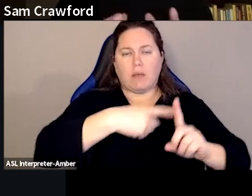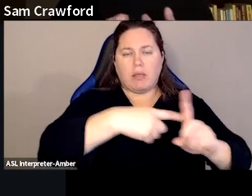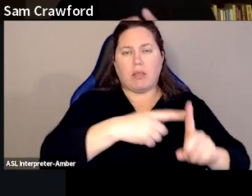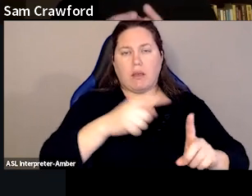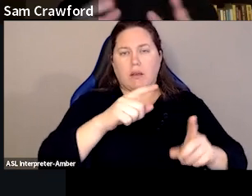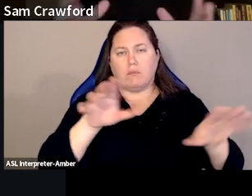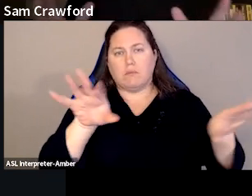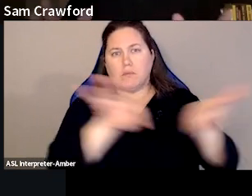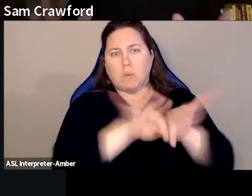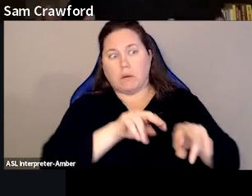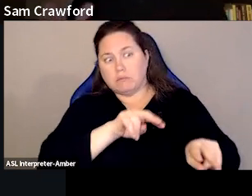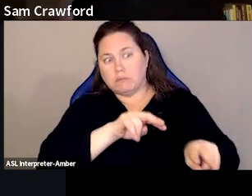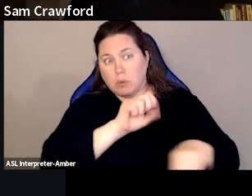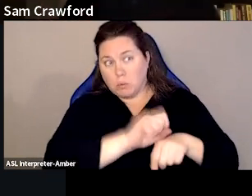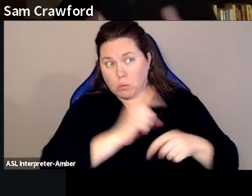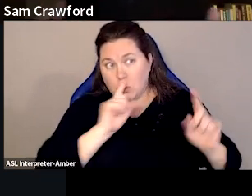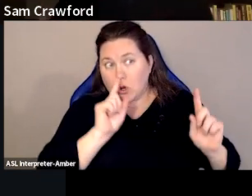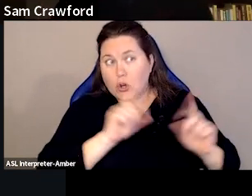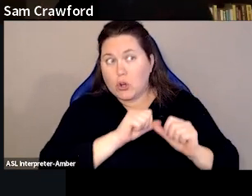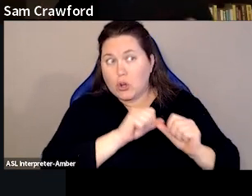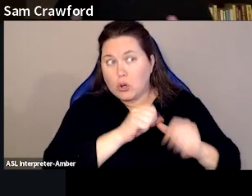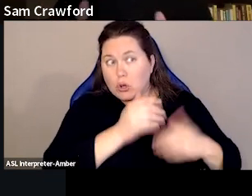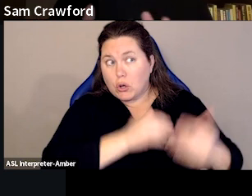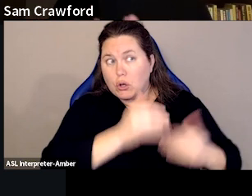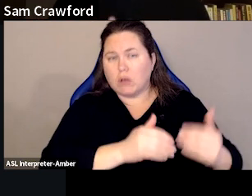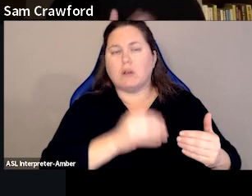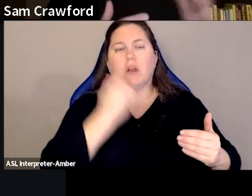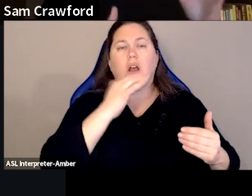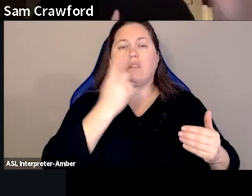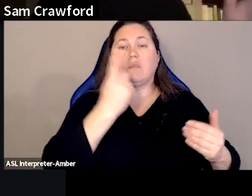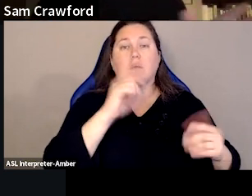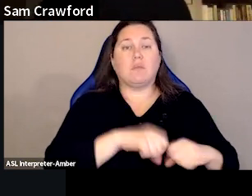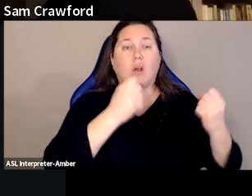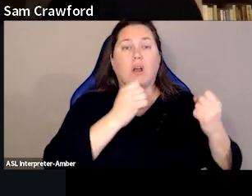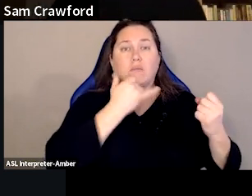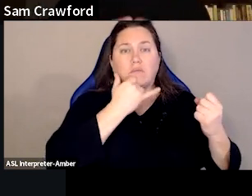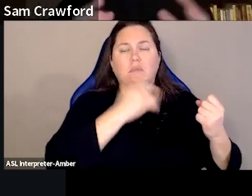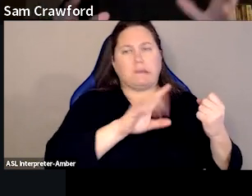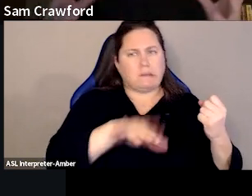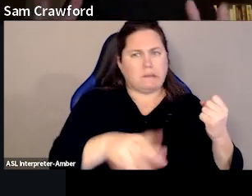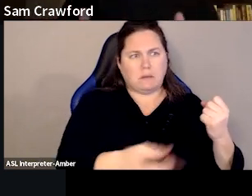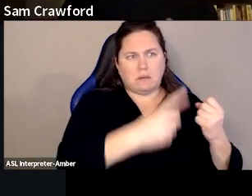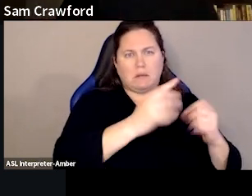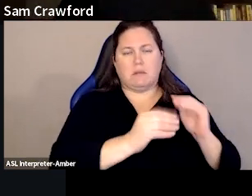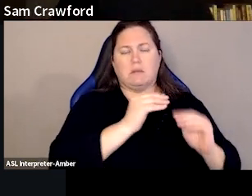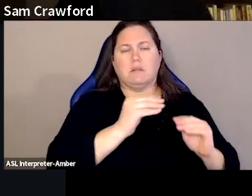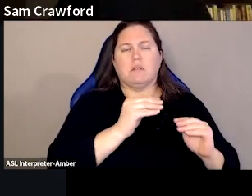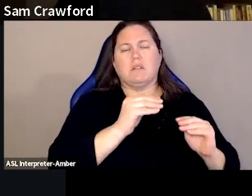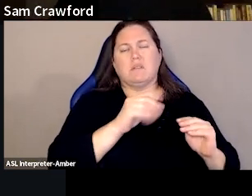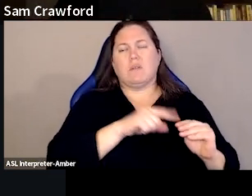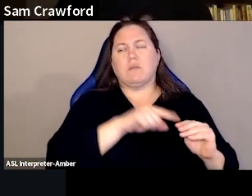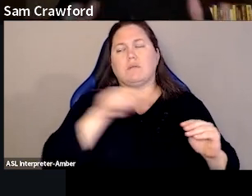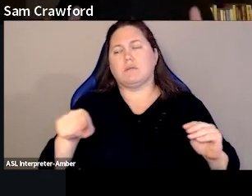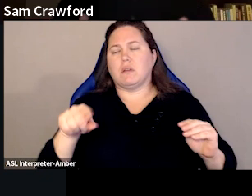works and it doesn't start doing stuff that it's not meant to when it breaks. With other no-code builders, it's more of an all-in-one system,